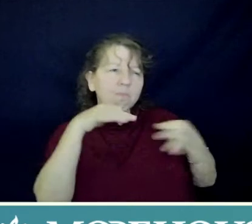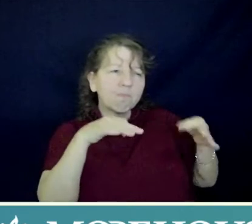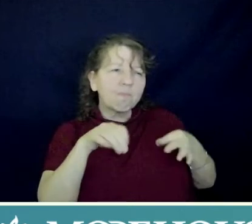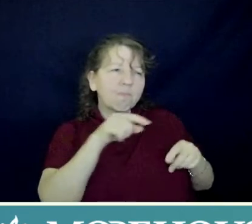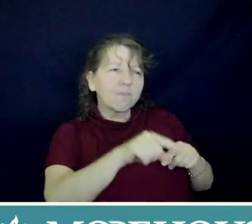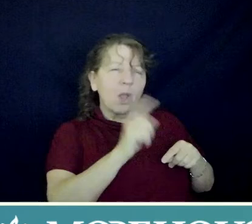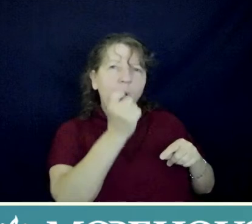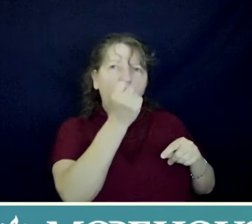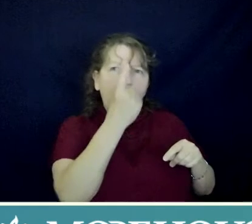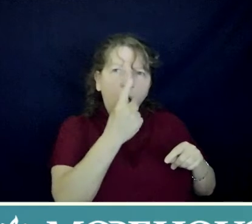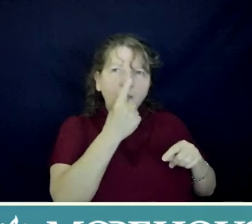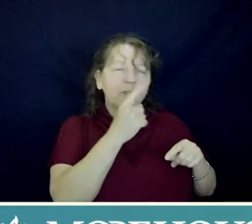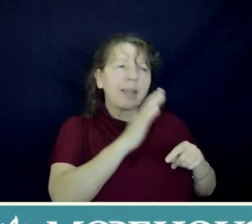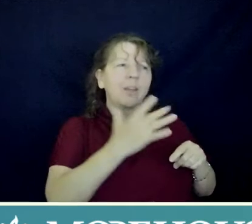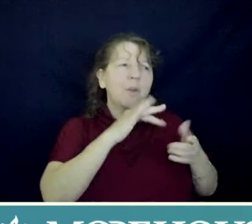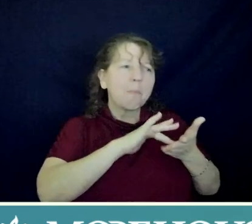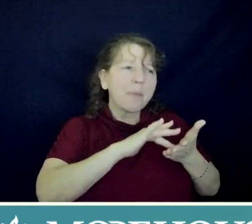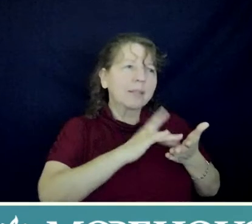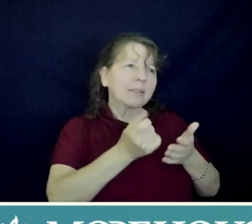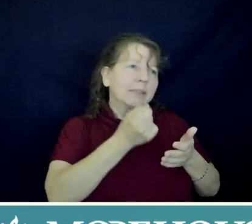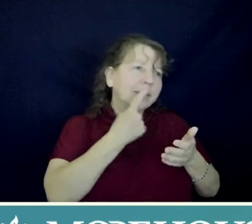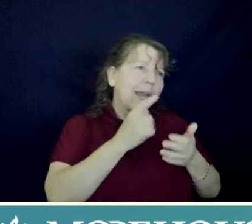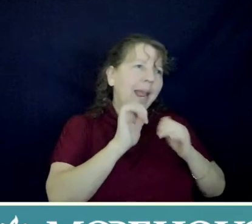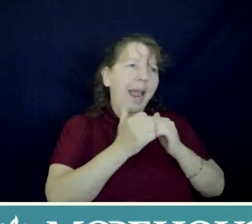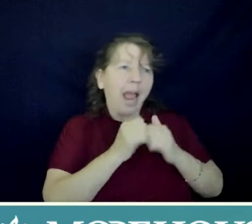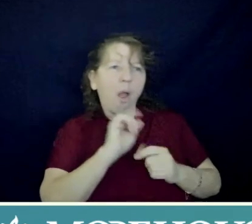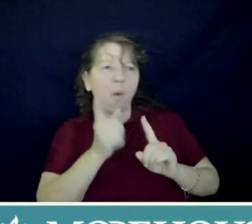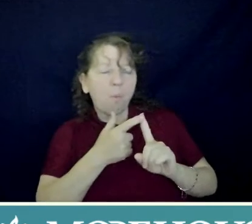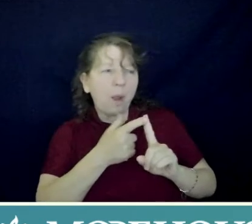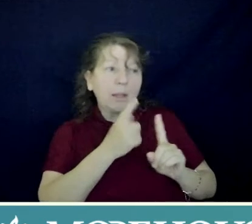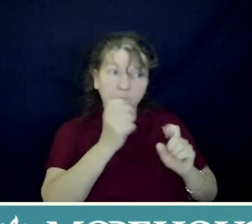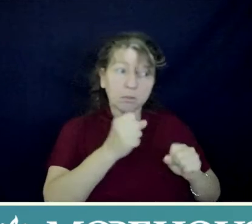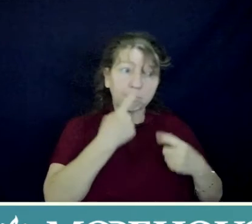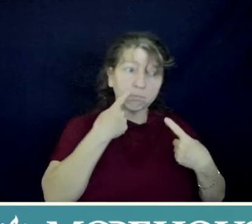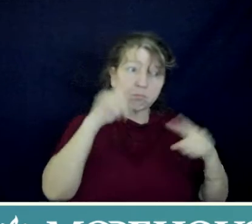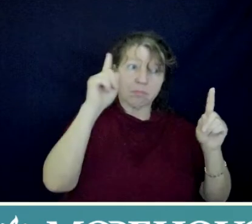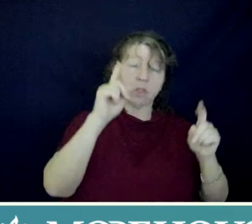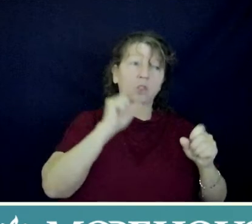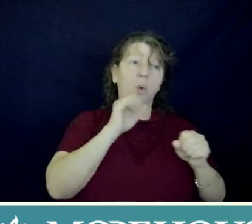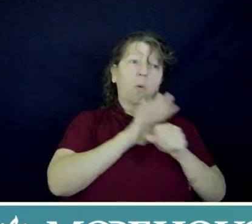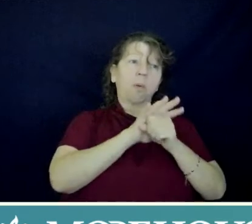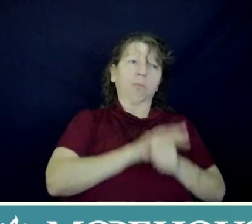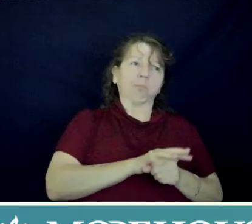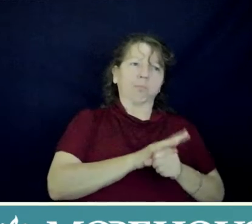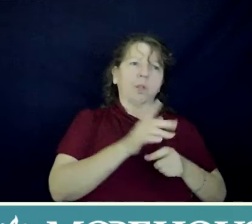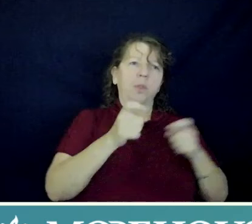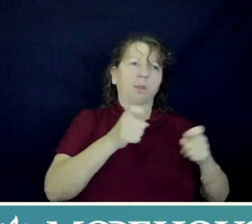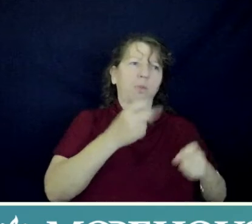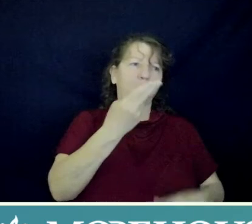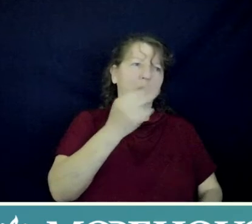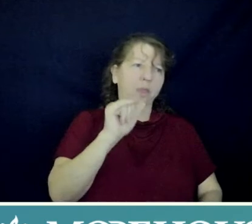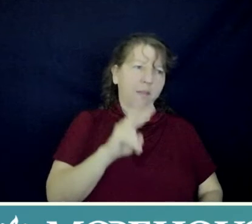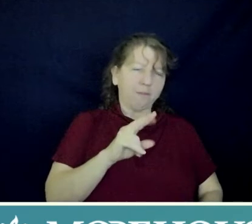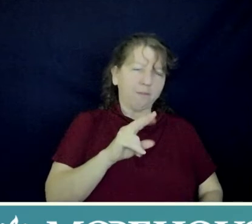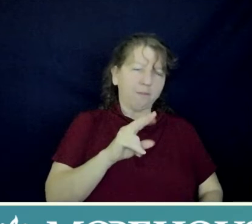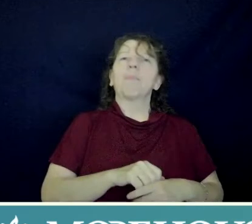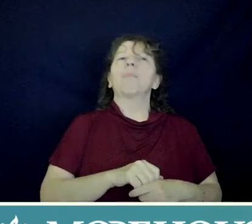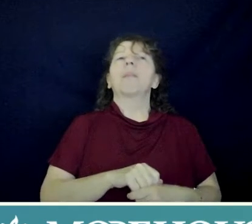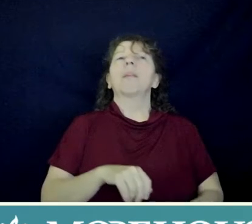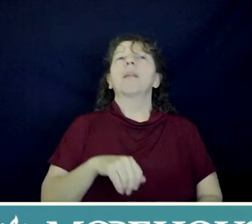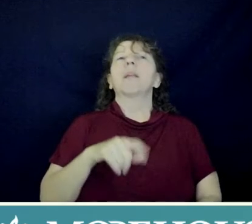terms of taking their medications to achieve the viral load suppression that we want to achieve. We also have,